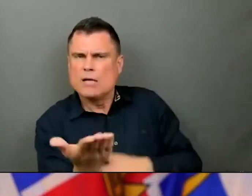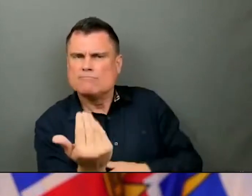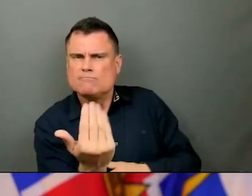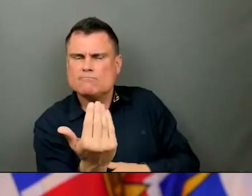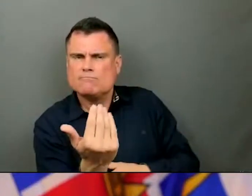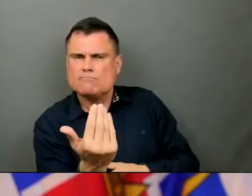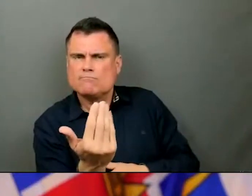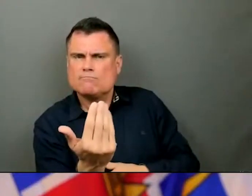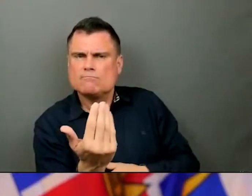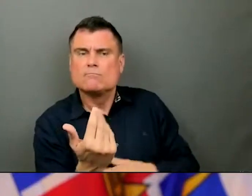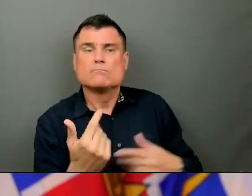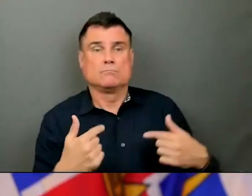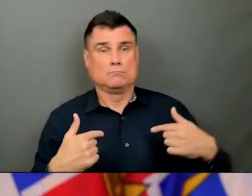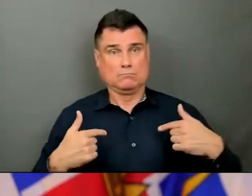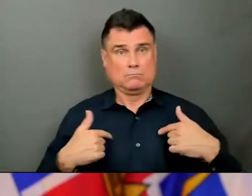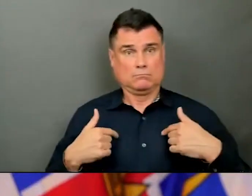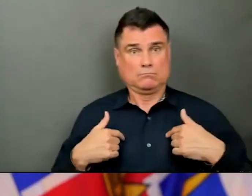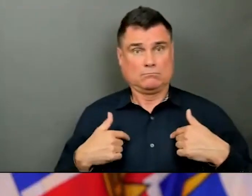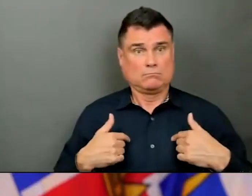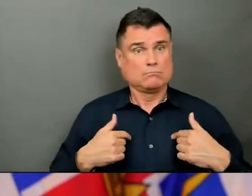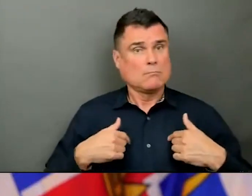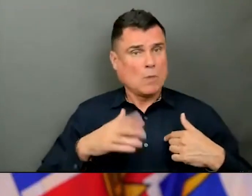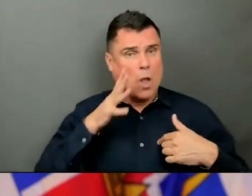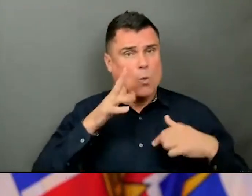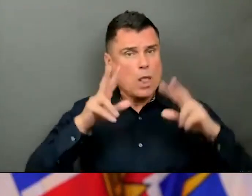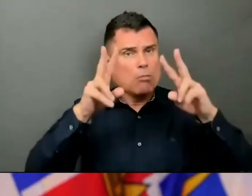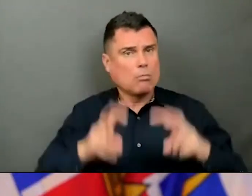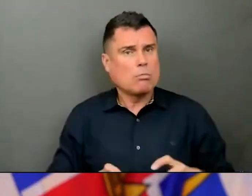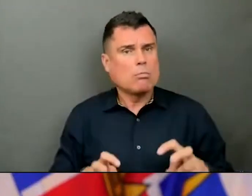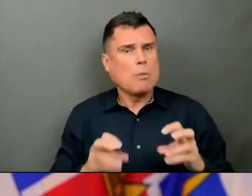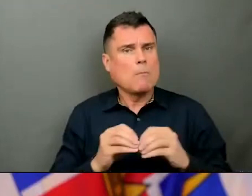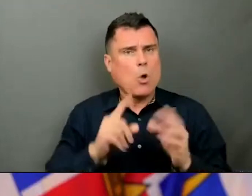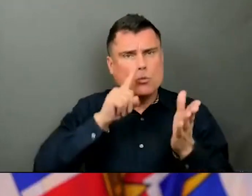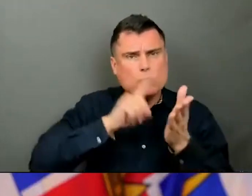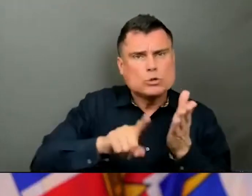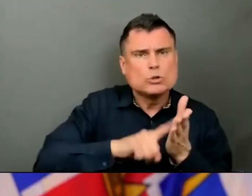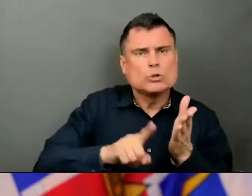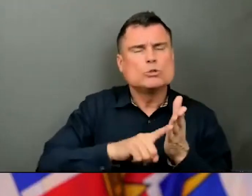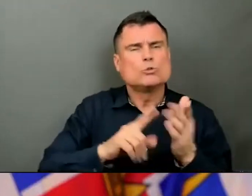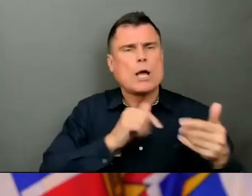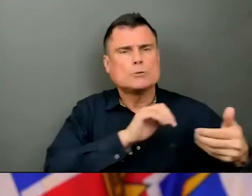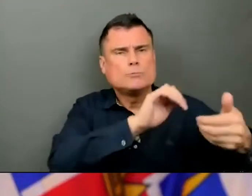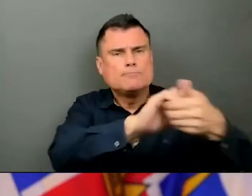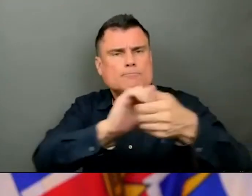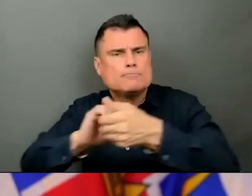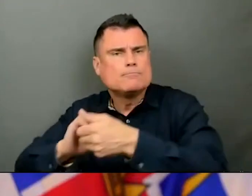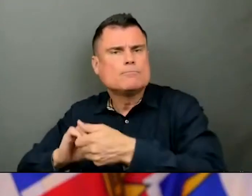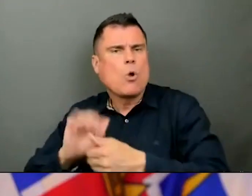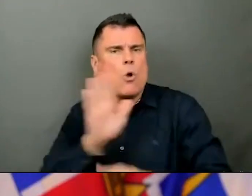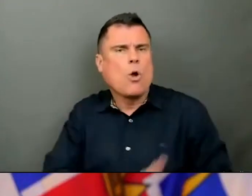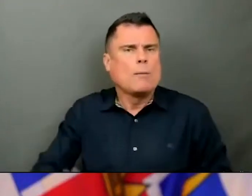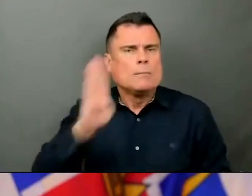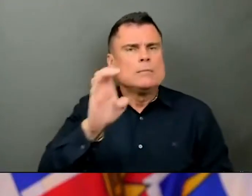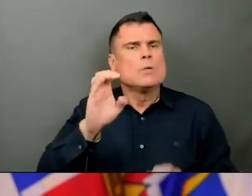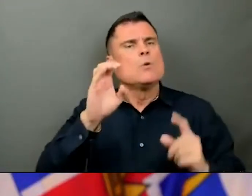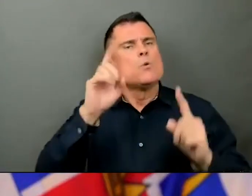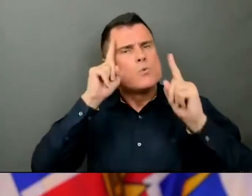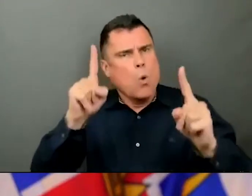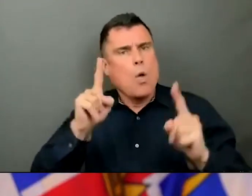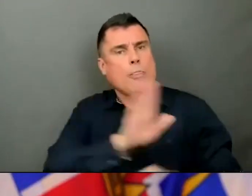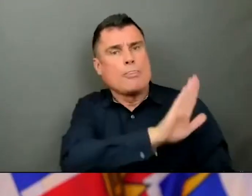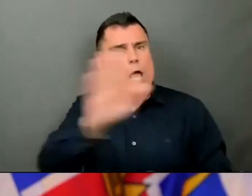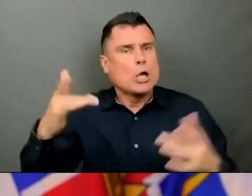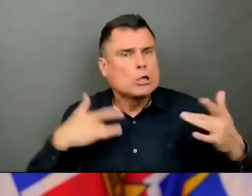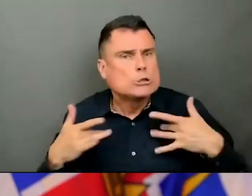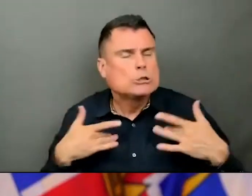And that's something that I'm going to be looking at and working with colleagues across the province to make sure we're doing it in the right language,